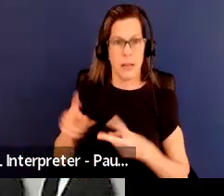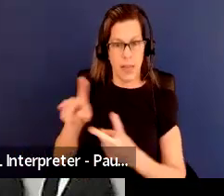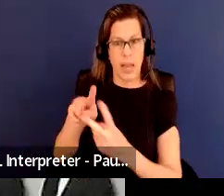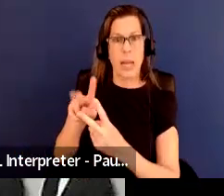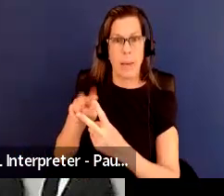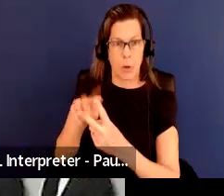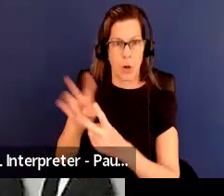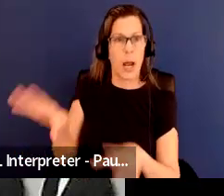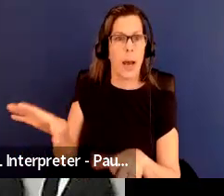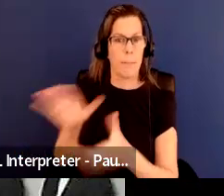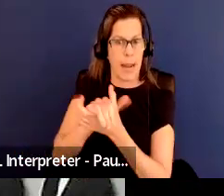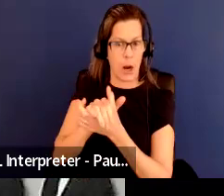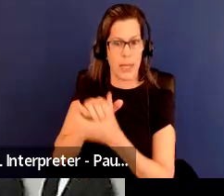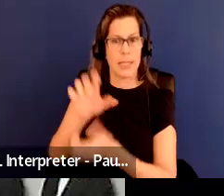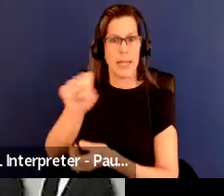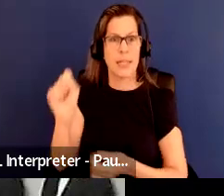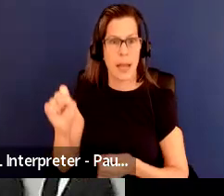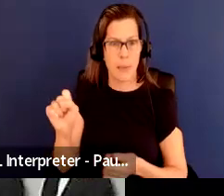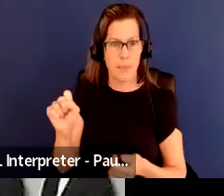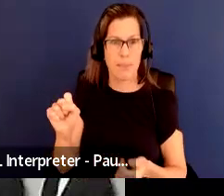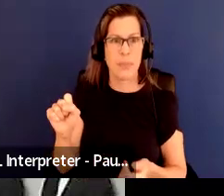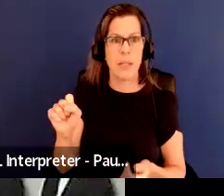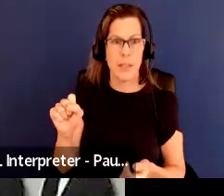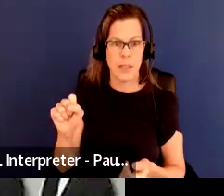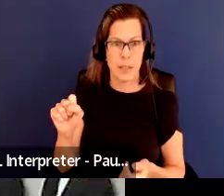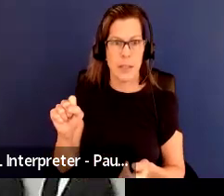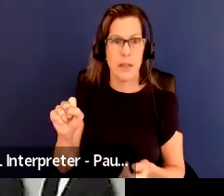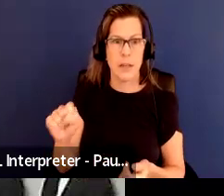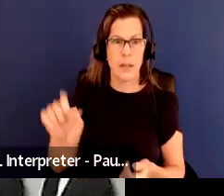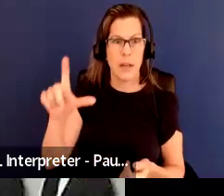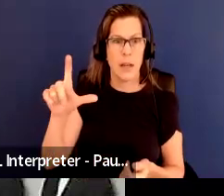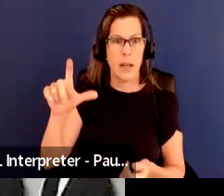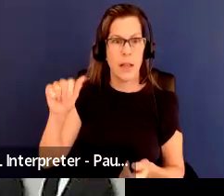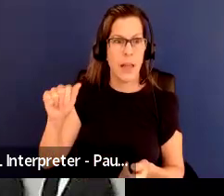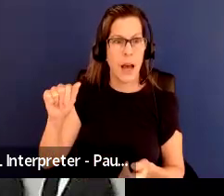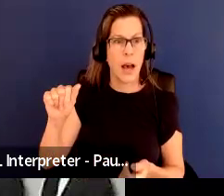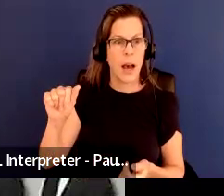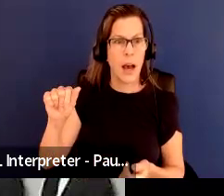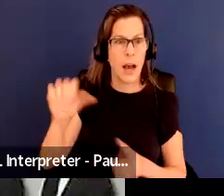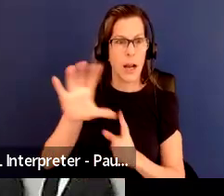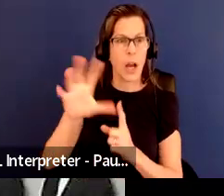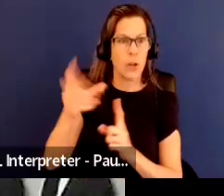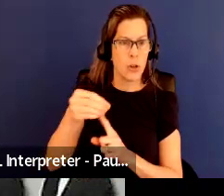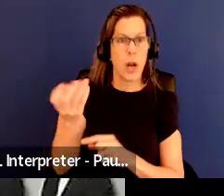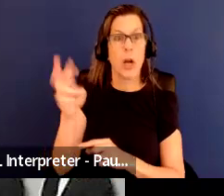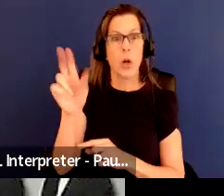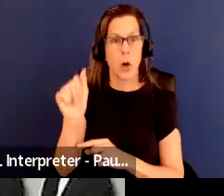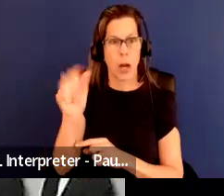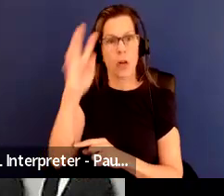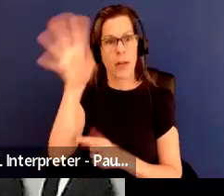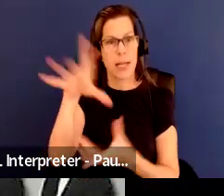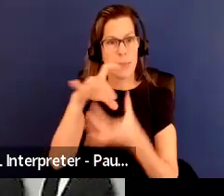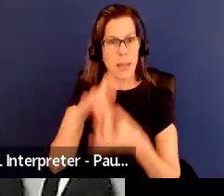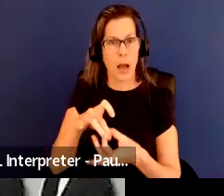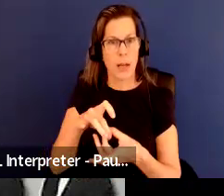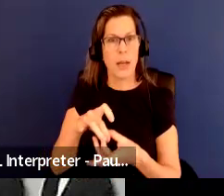wedding in Sunnyside. La cultura cura. That's what creates belonging. And then, because music is so important, this one